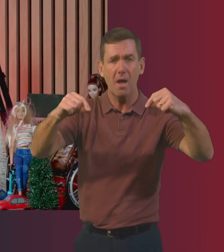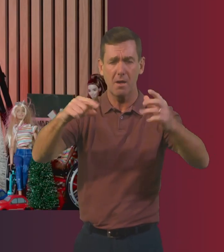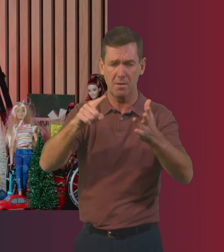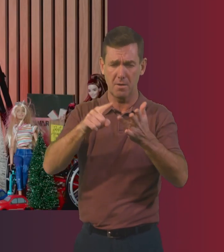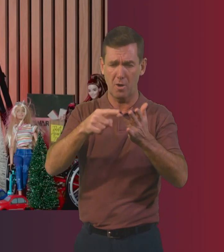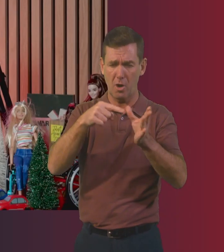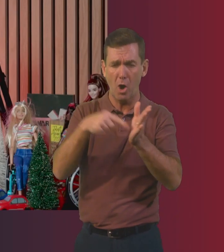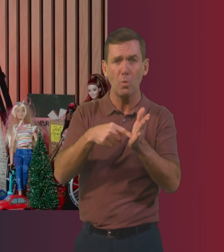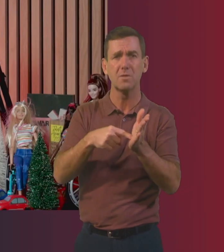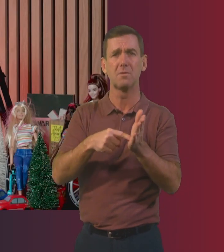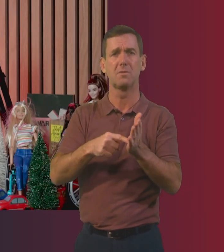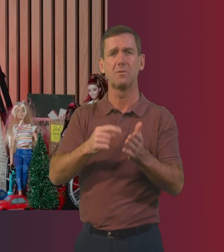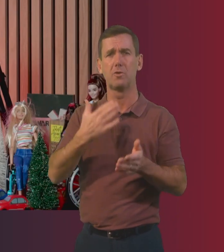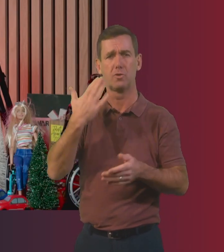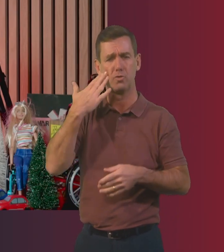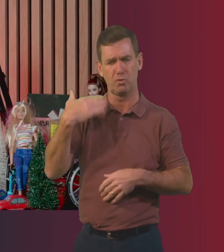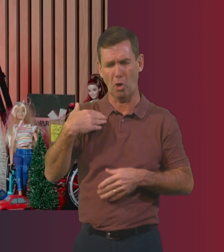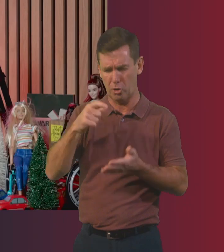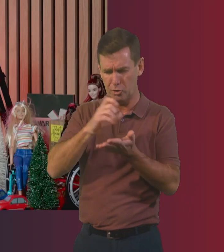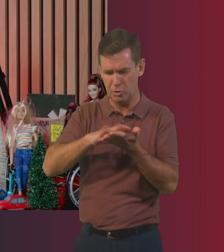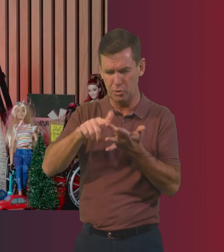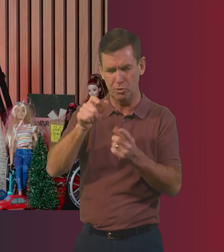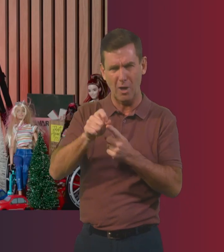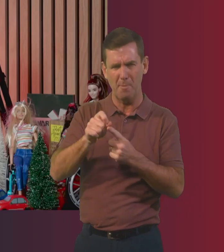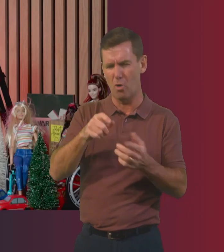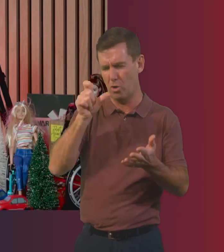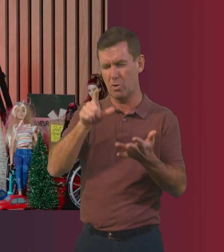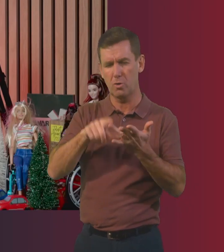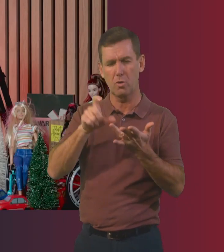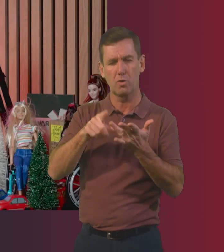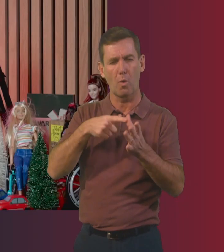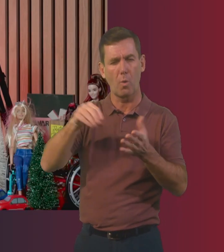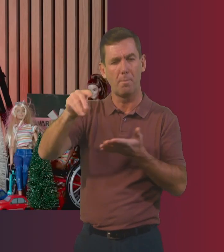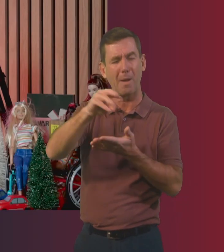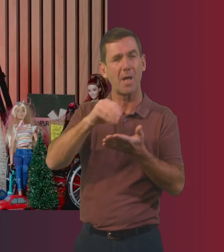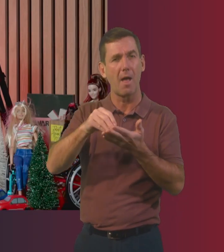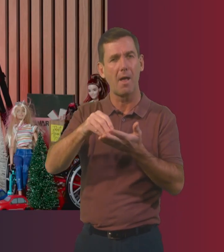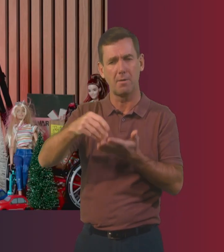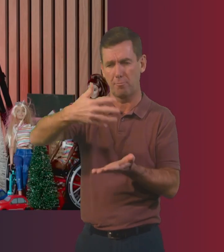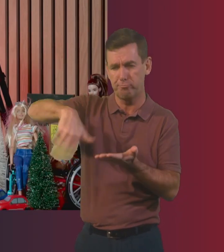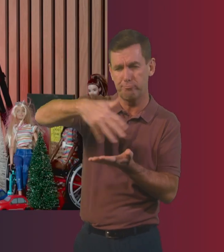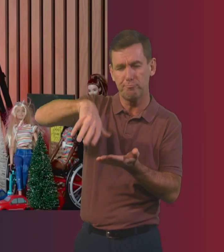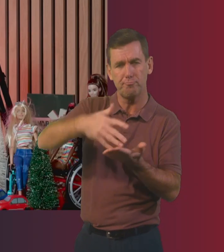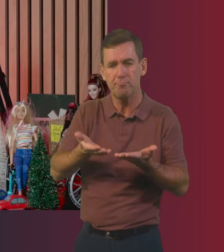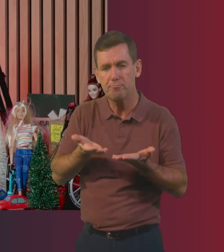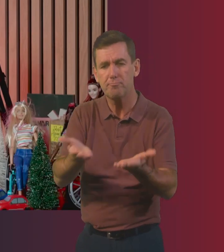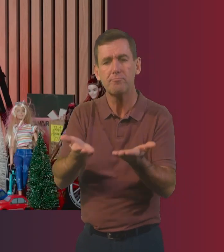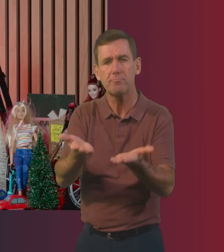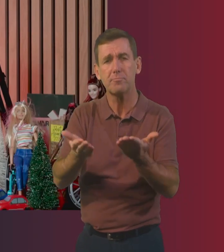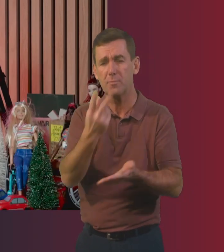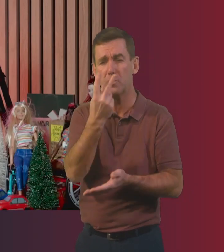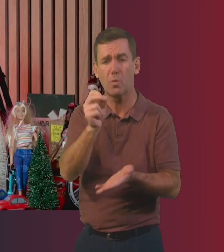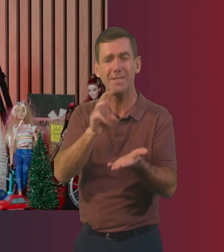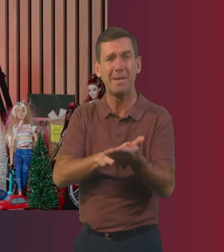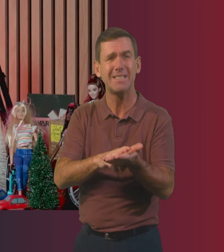chocolate chips. I don't put chocolate chips. I put cocoa powder in or like cinnamon and like mix it together and put it in the oven for 20 minutes. And they are perfect because it's